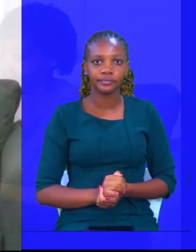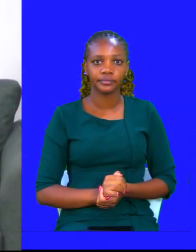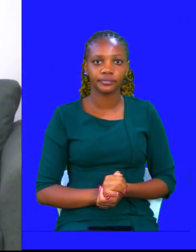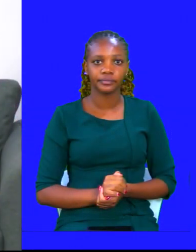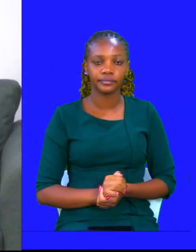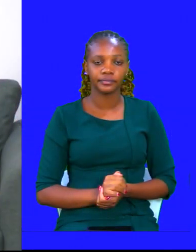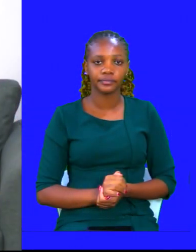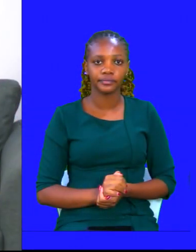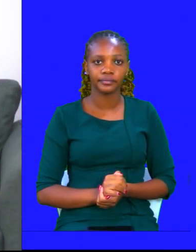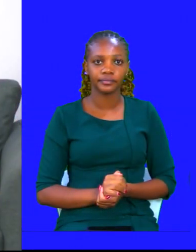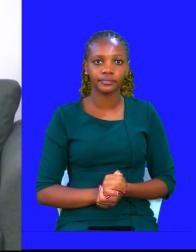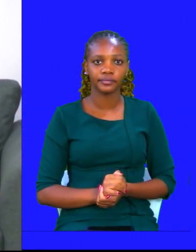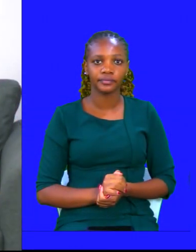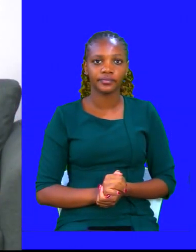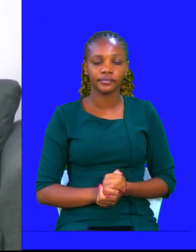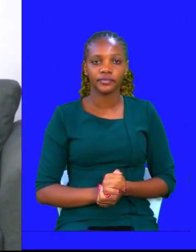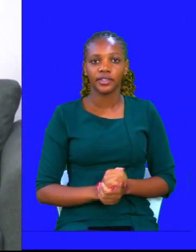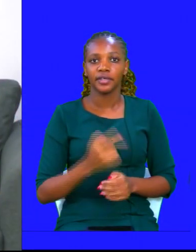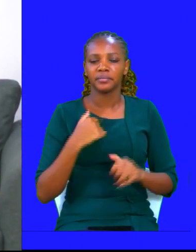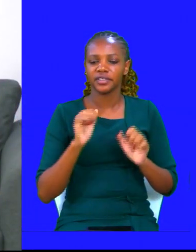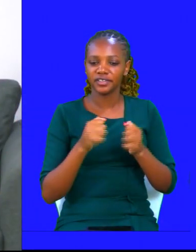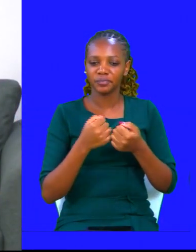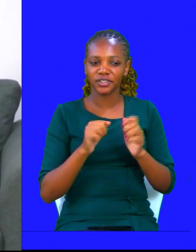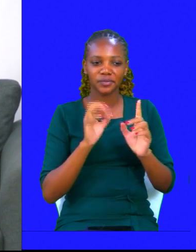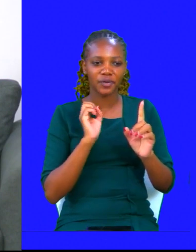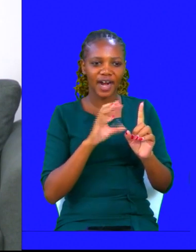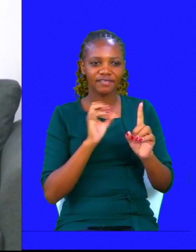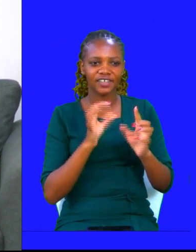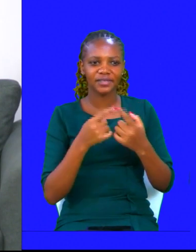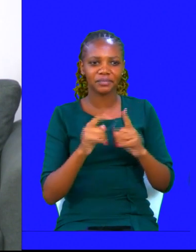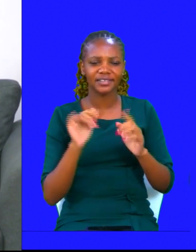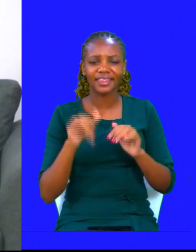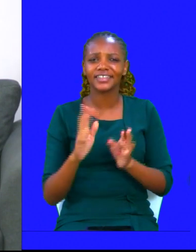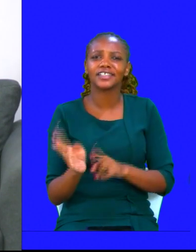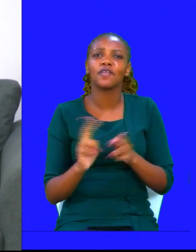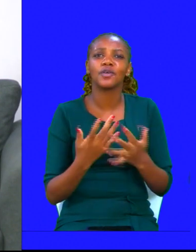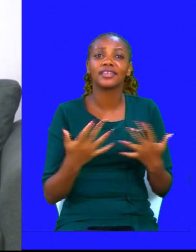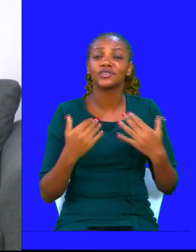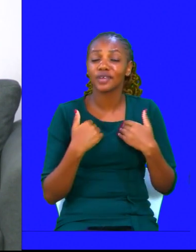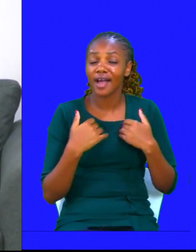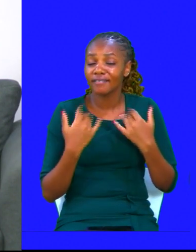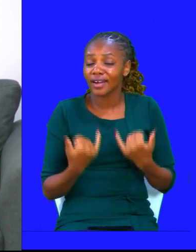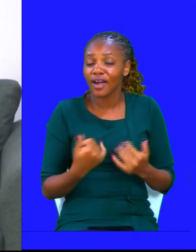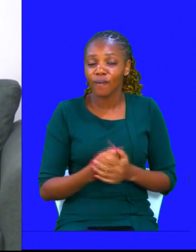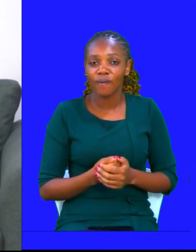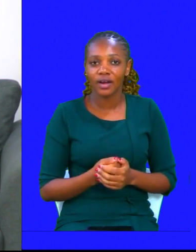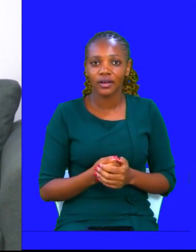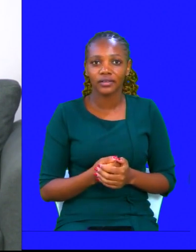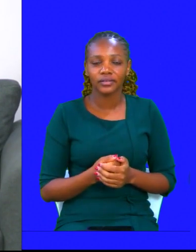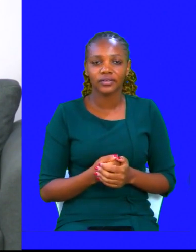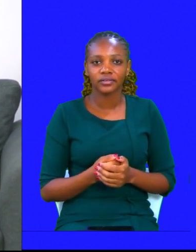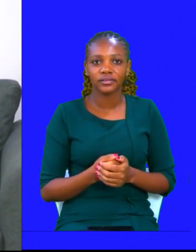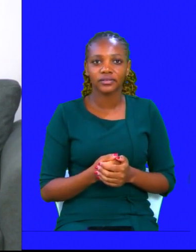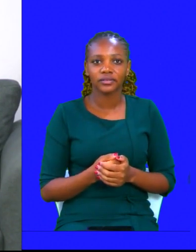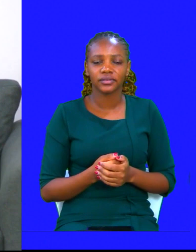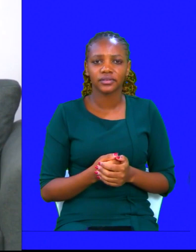like but I can't even advise them because that's the normality that we have right now. So I'm saying having the youth